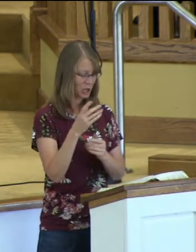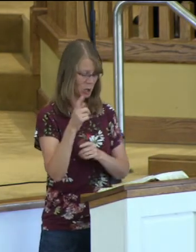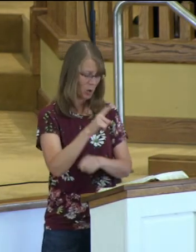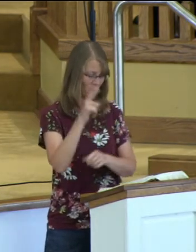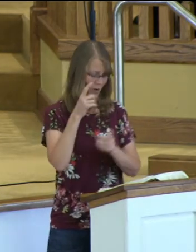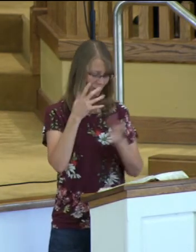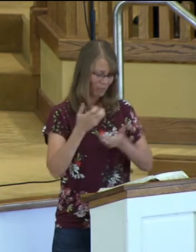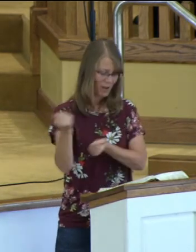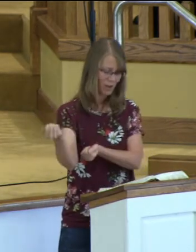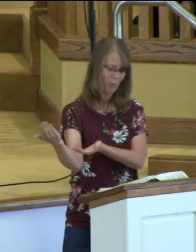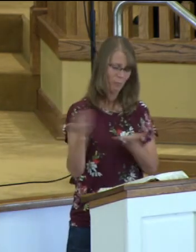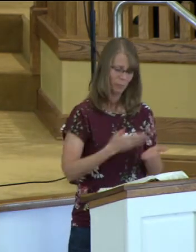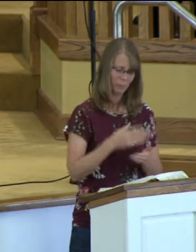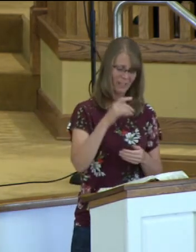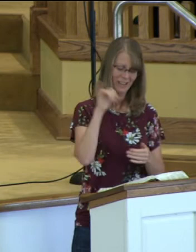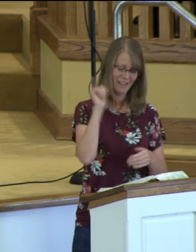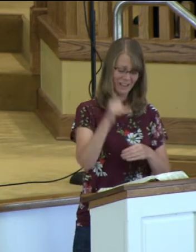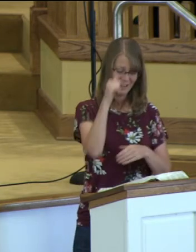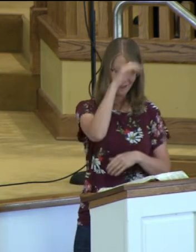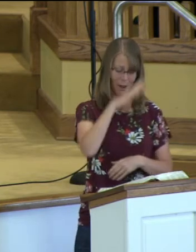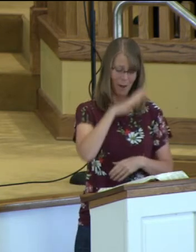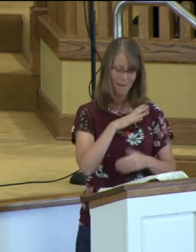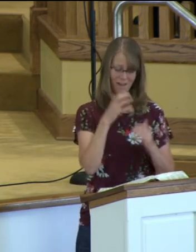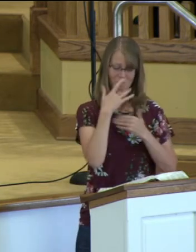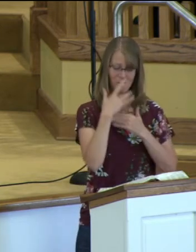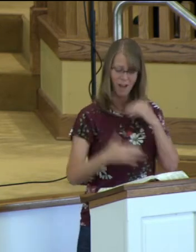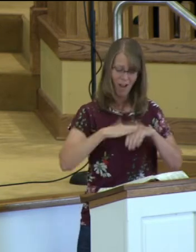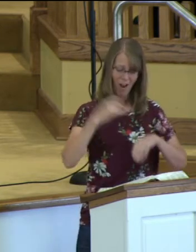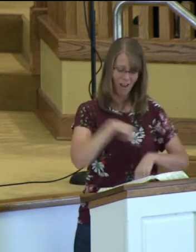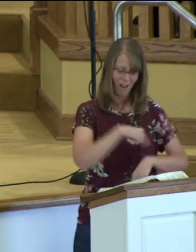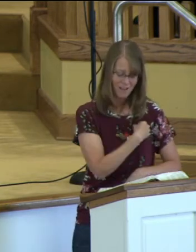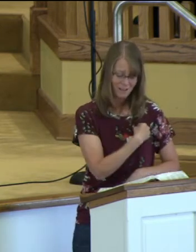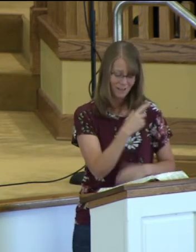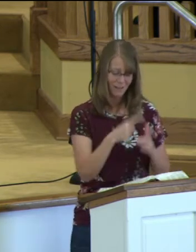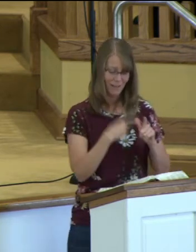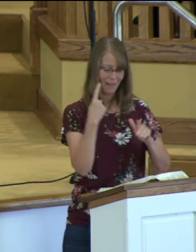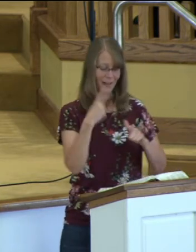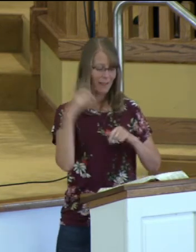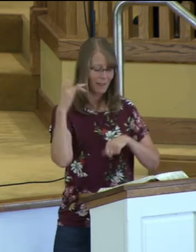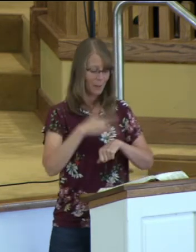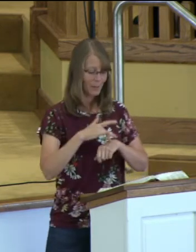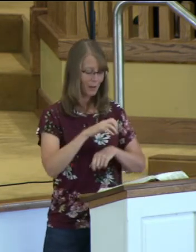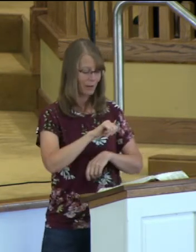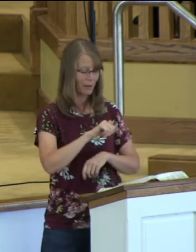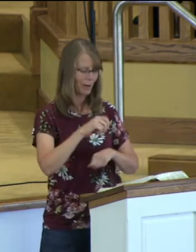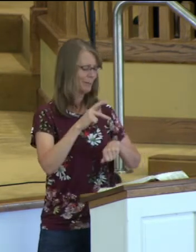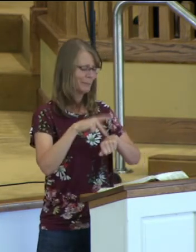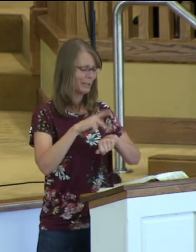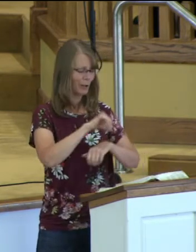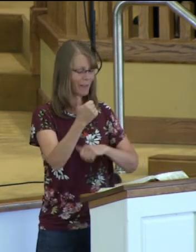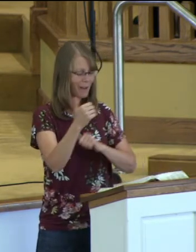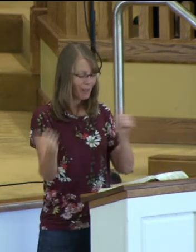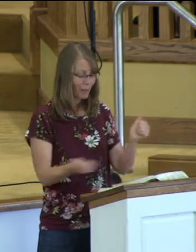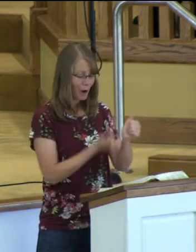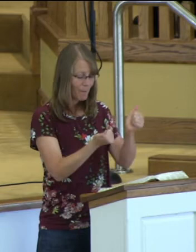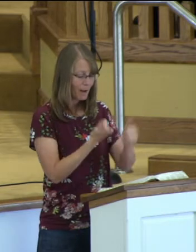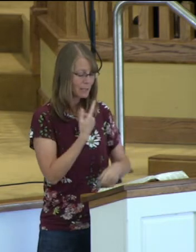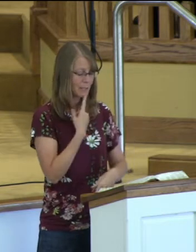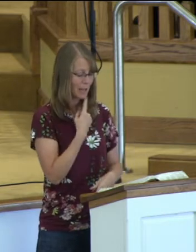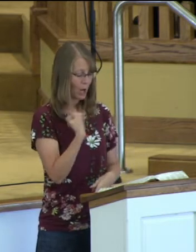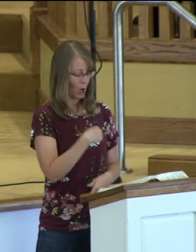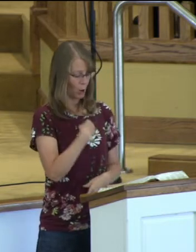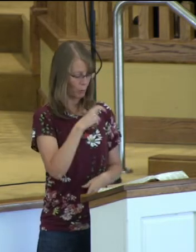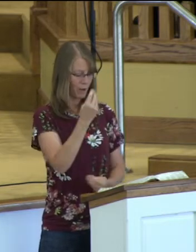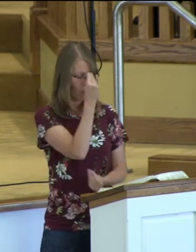Intend to bring this man's blood upon us? Speaking about Jesus Christ. Then Peter said, and the other apostles answered and said, we ought to